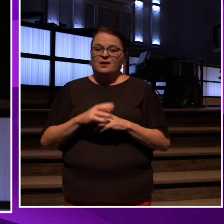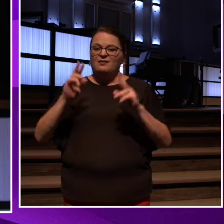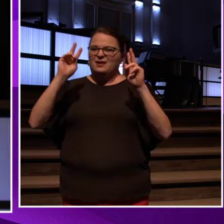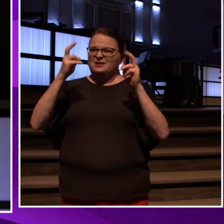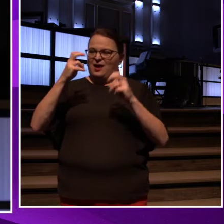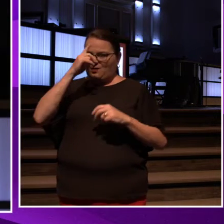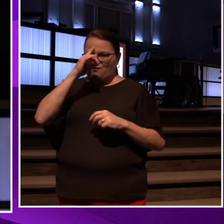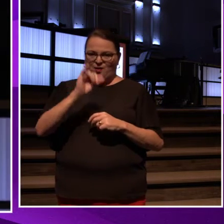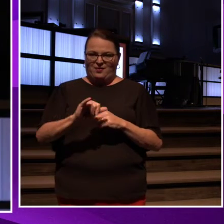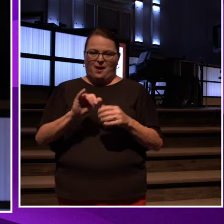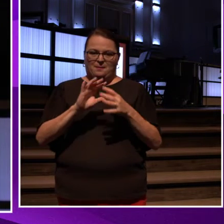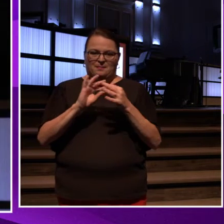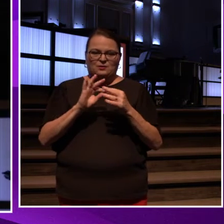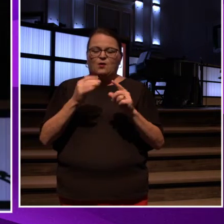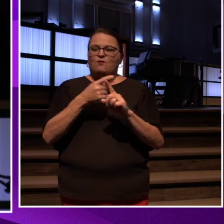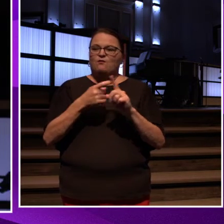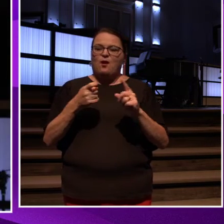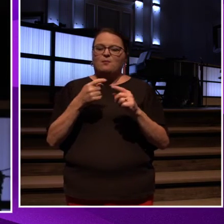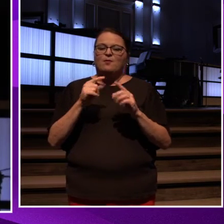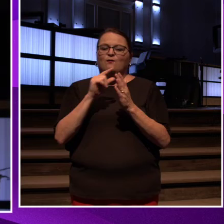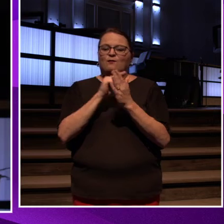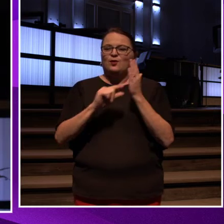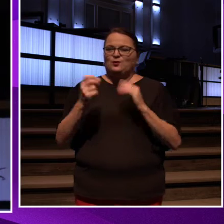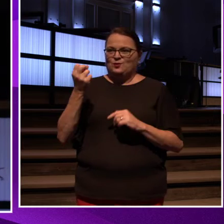this message comes from verse 12.